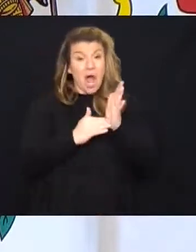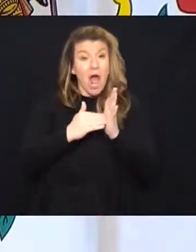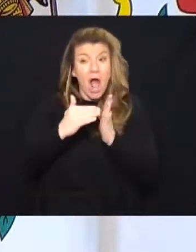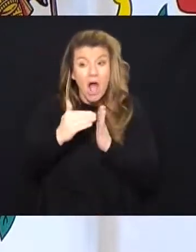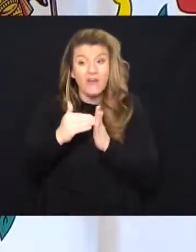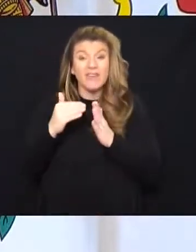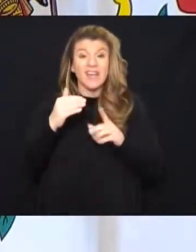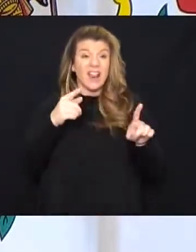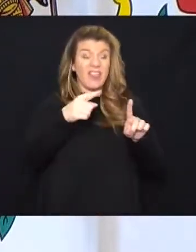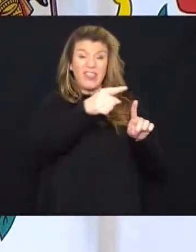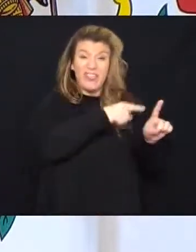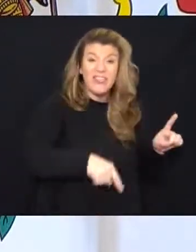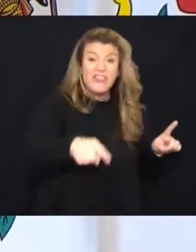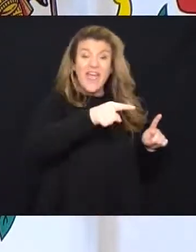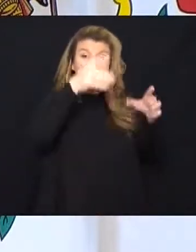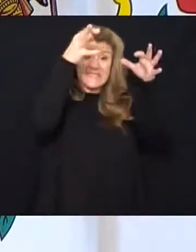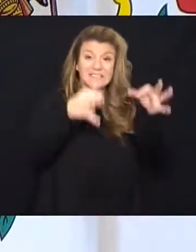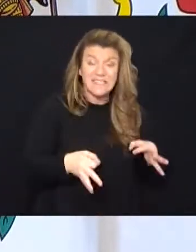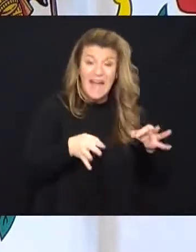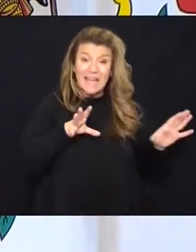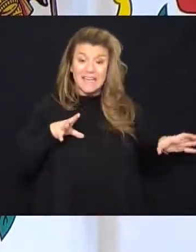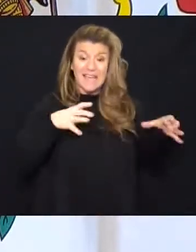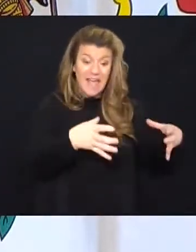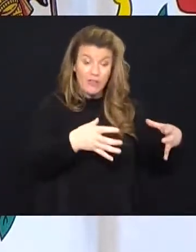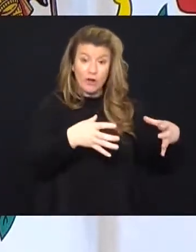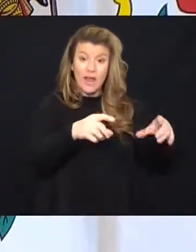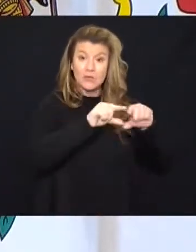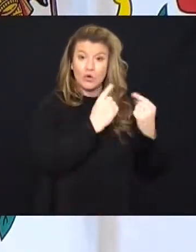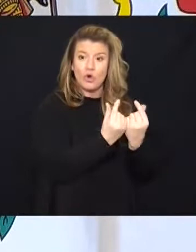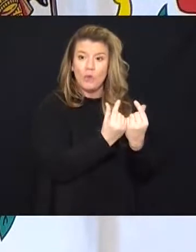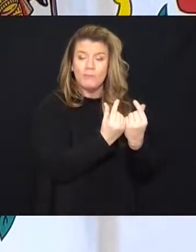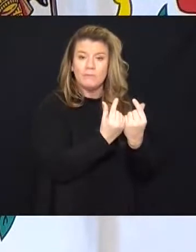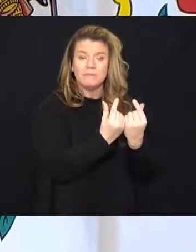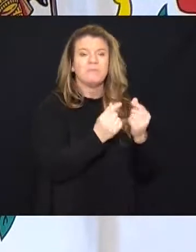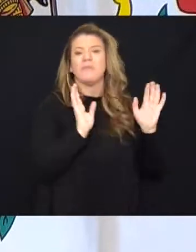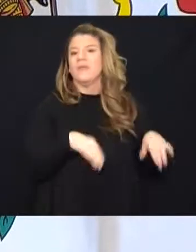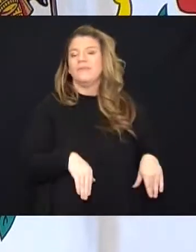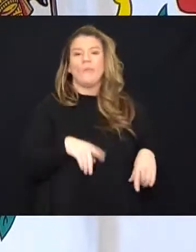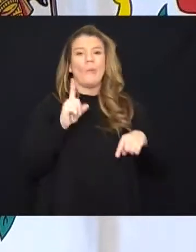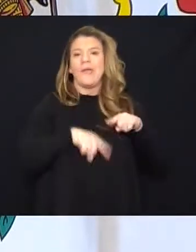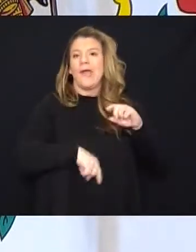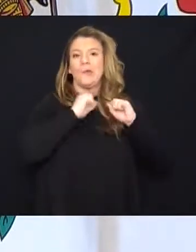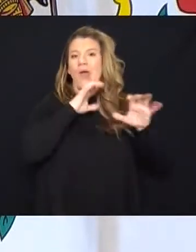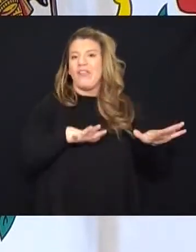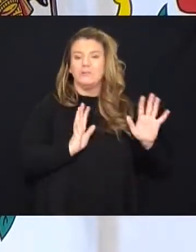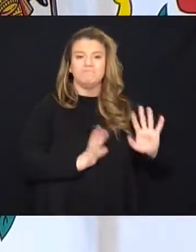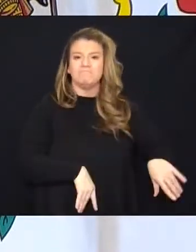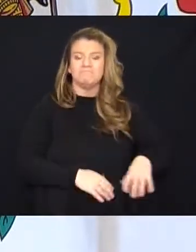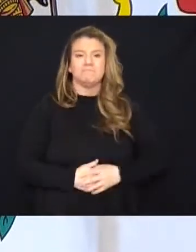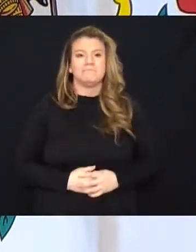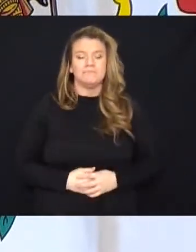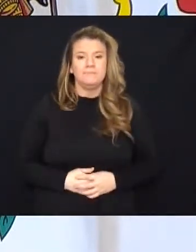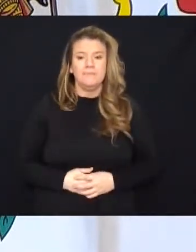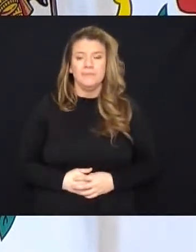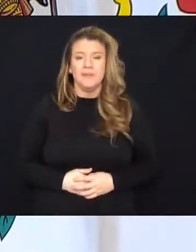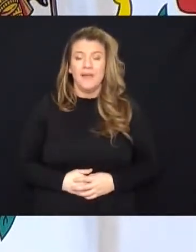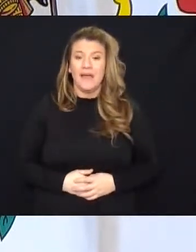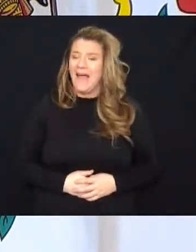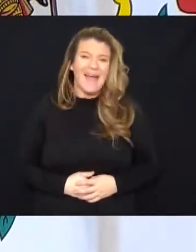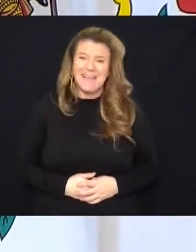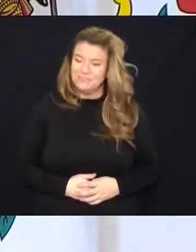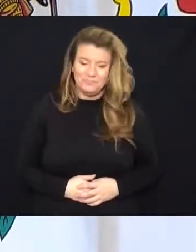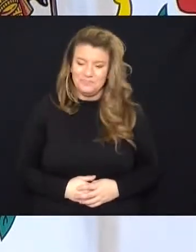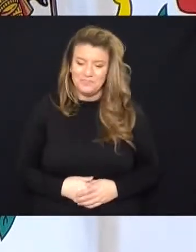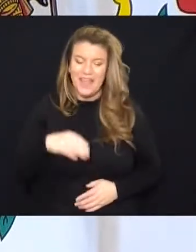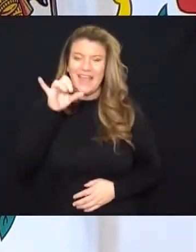they can decide as a committee is that nothing can be done. Well, I'm not a believer in